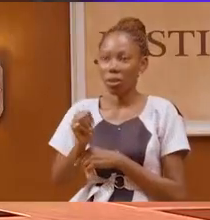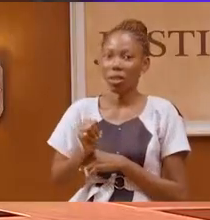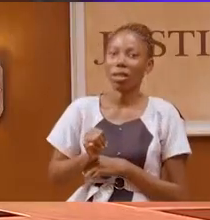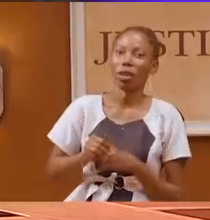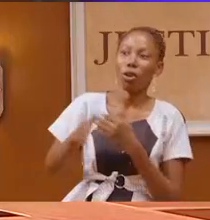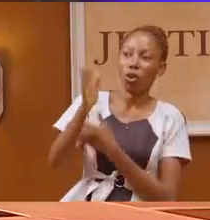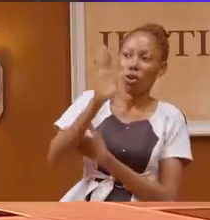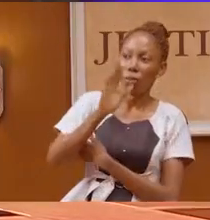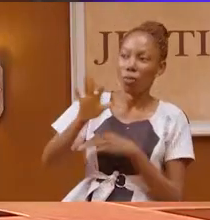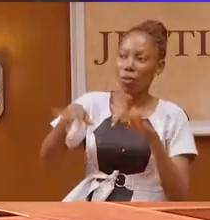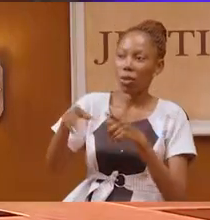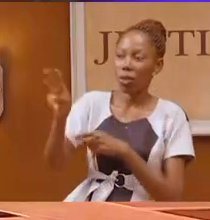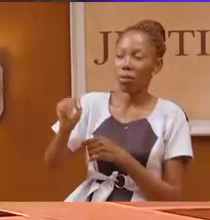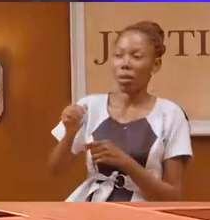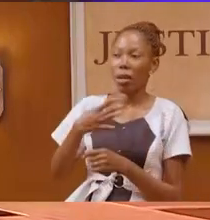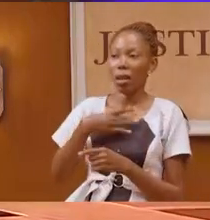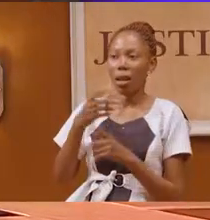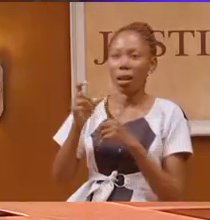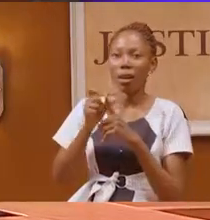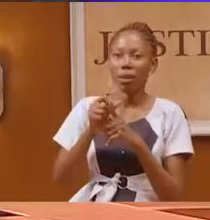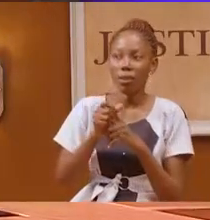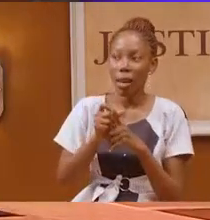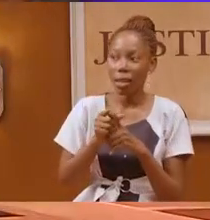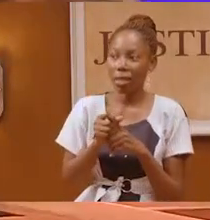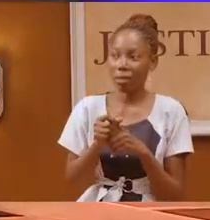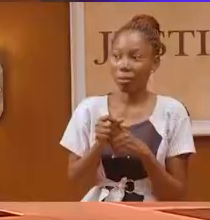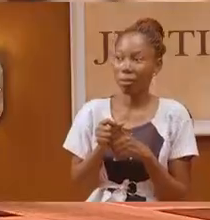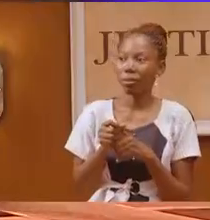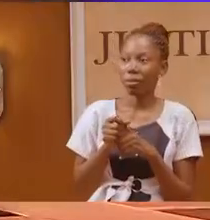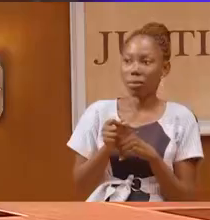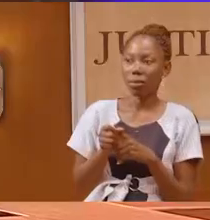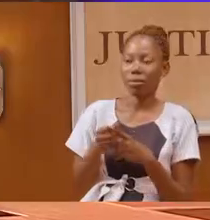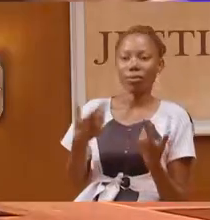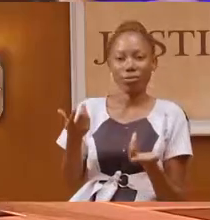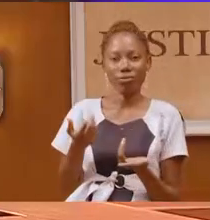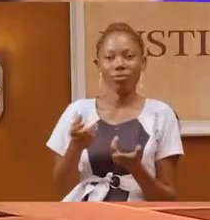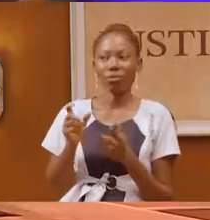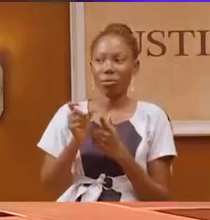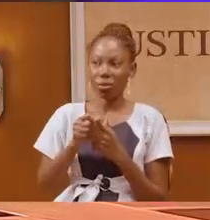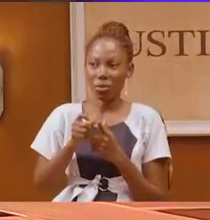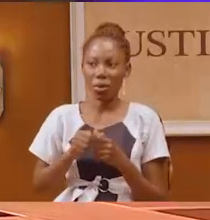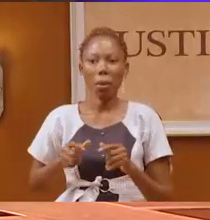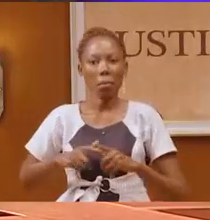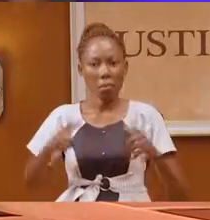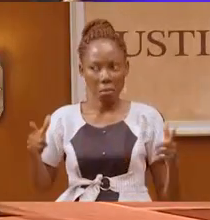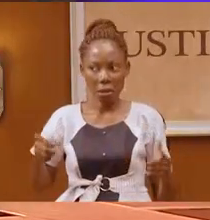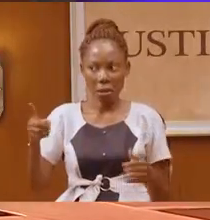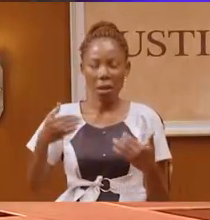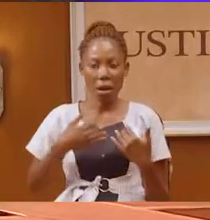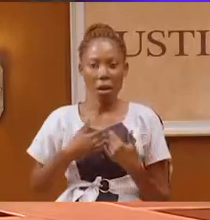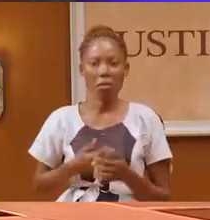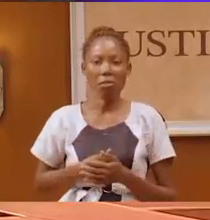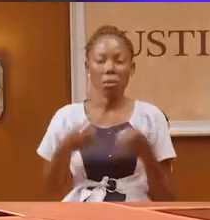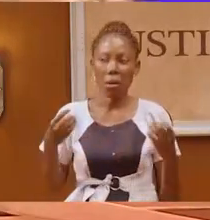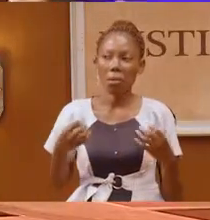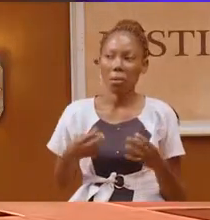now gave me some bags of rice. Just palliative. and love a lot. So many things like